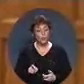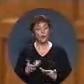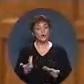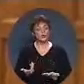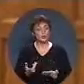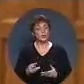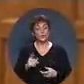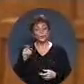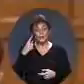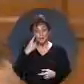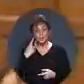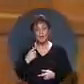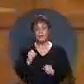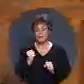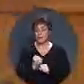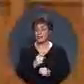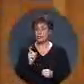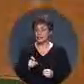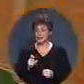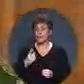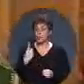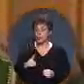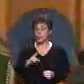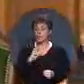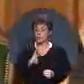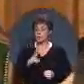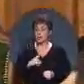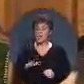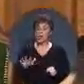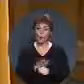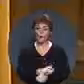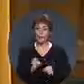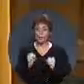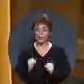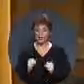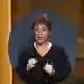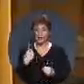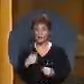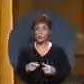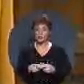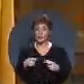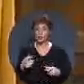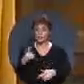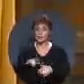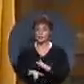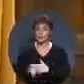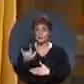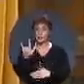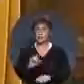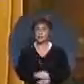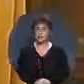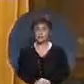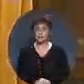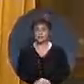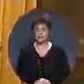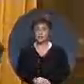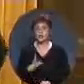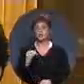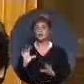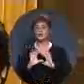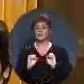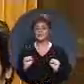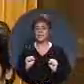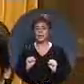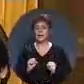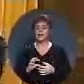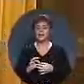its full potential. The Honourable Member for Honoré-Mercier. Mr. Speaker, this morning,